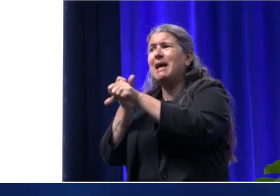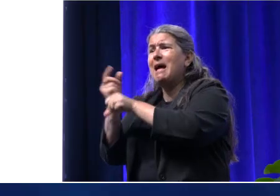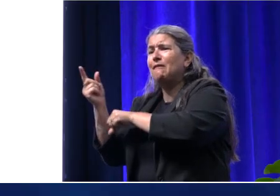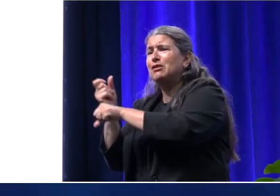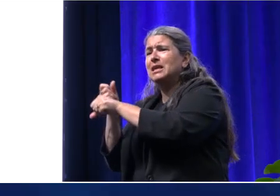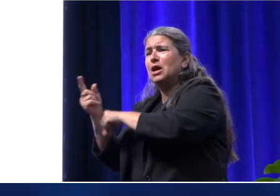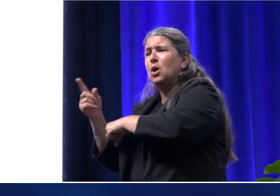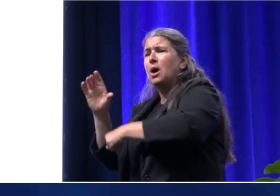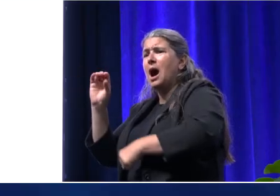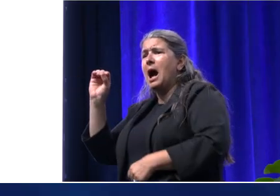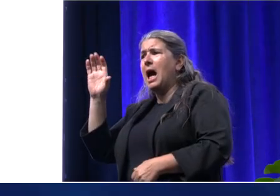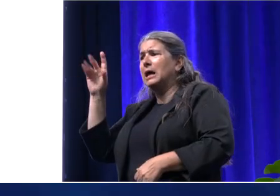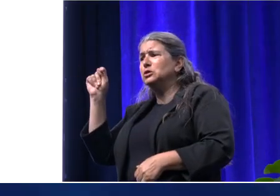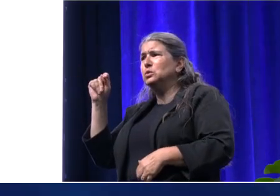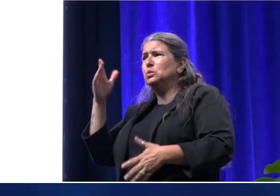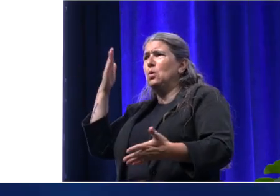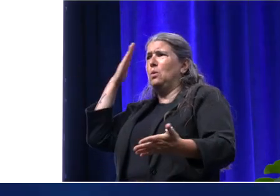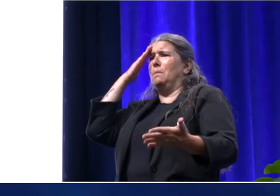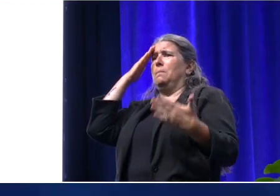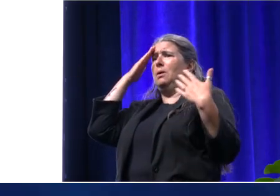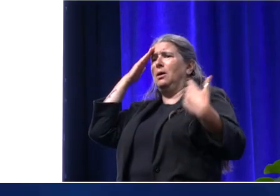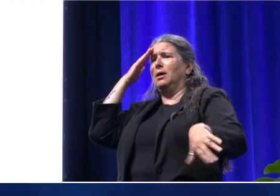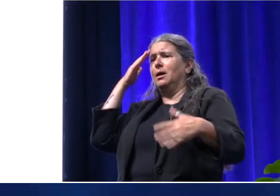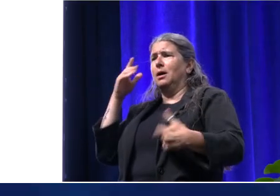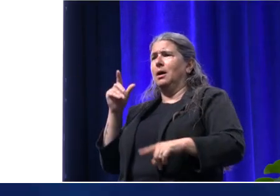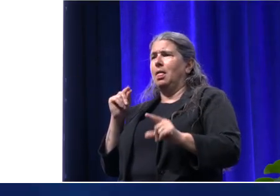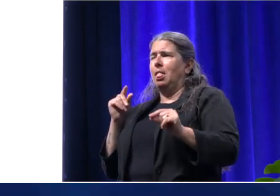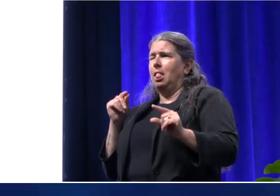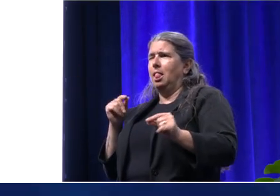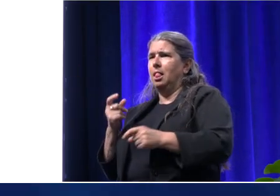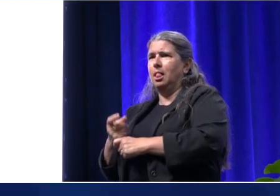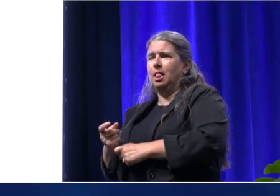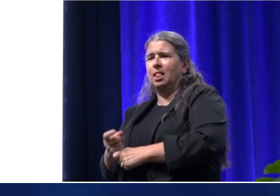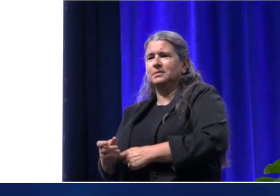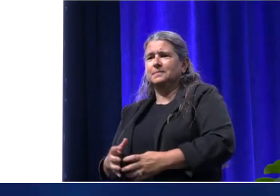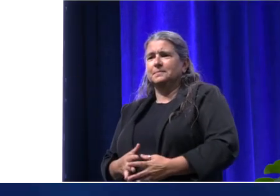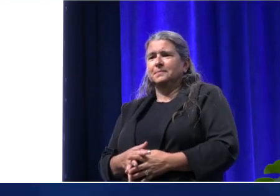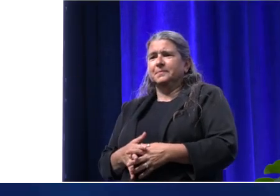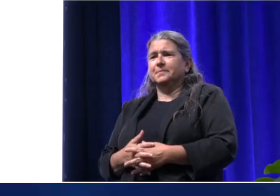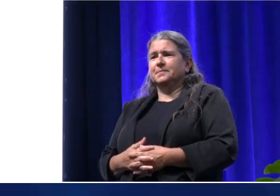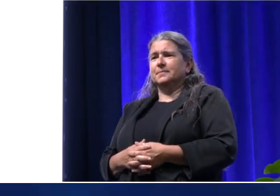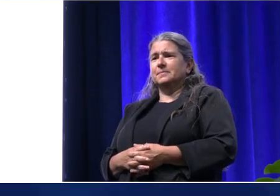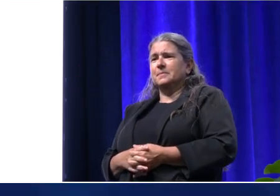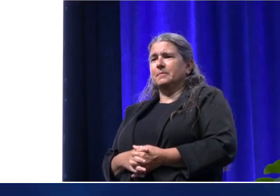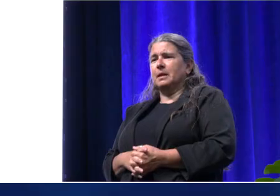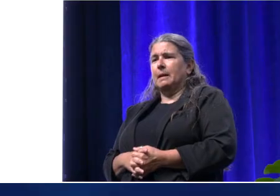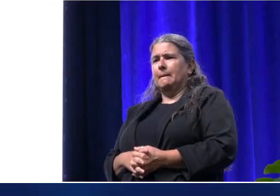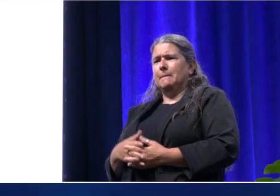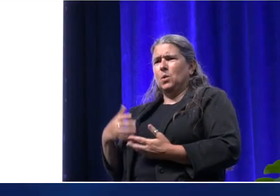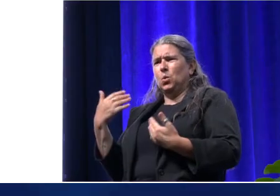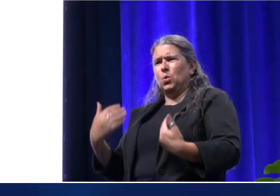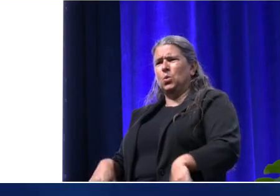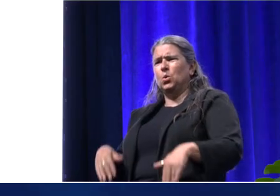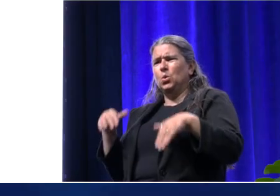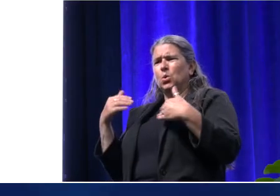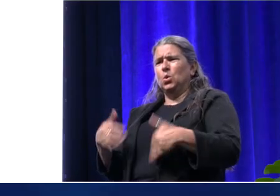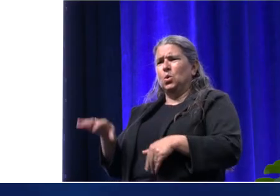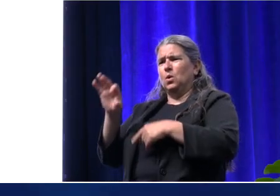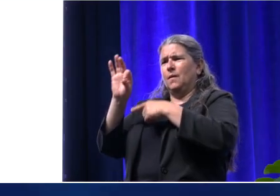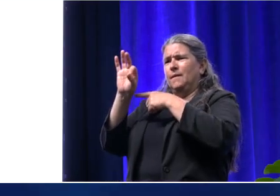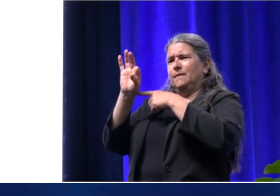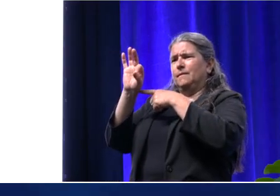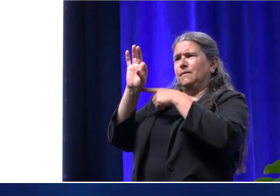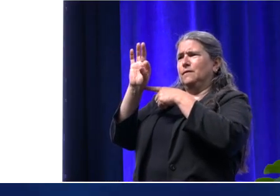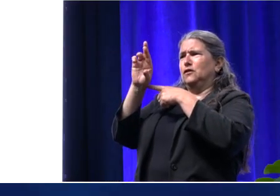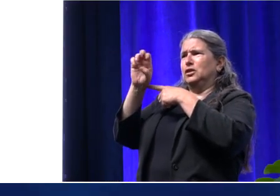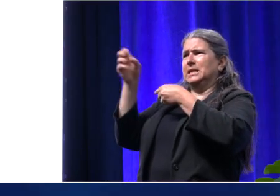Right. So what's amazing with this study is that if it says free trade and organic on it, guess what? It